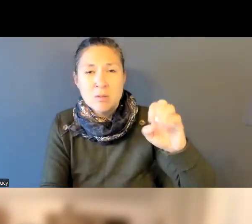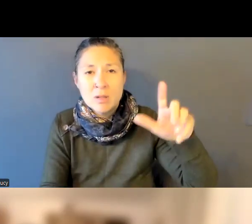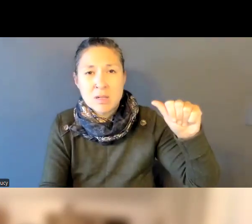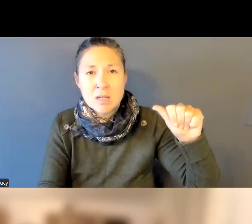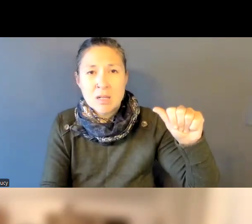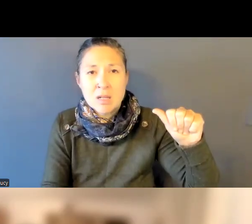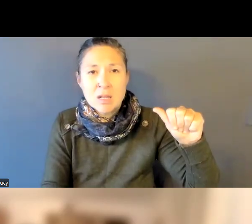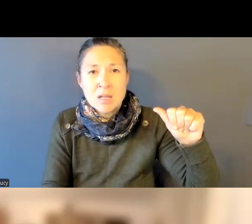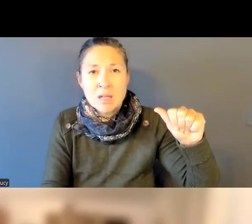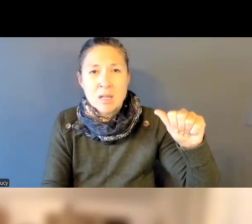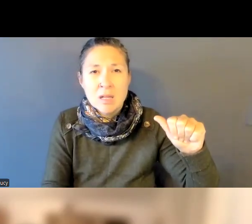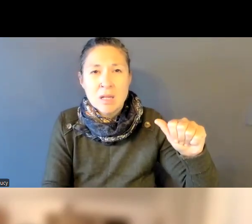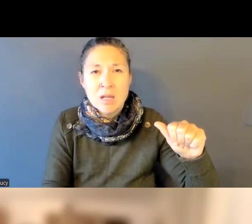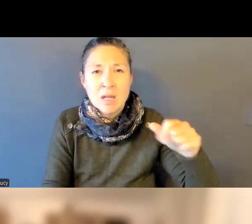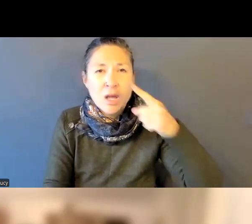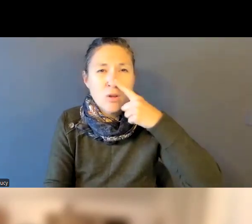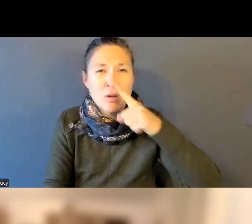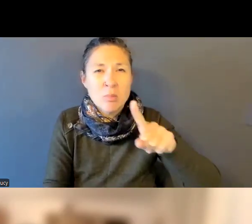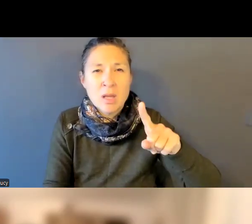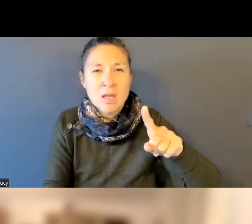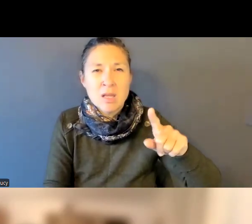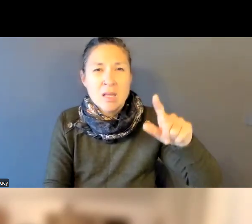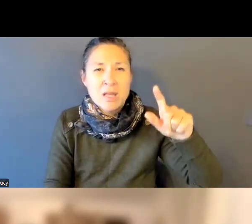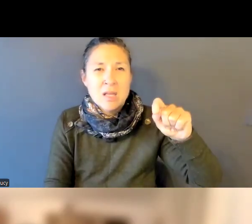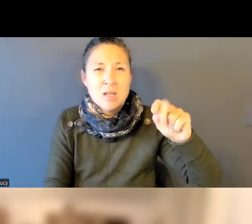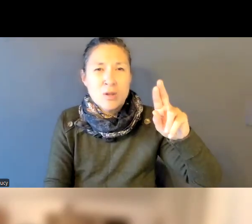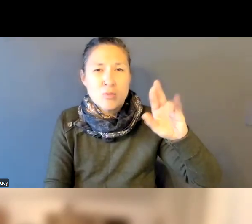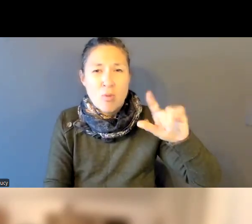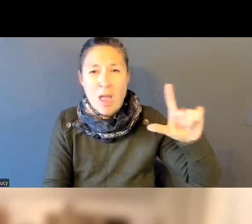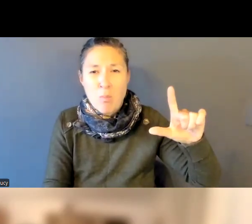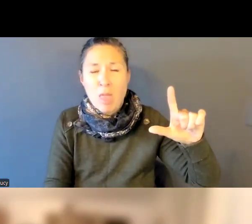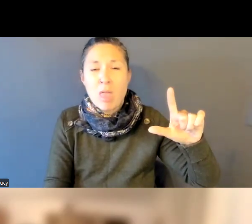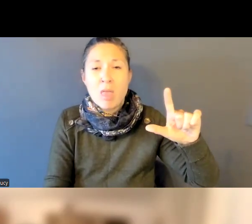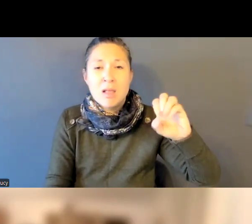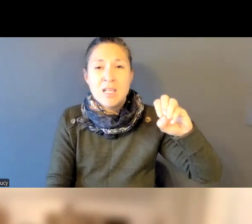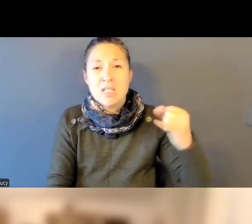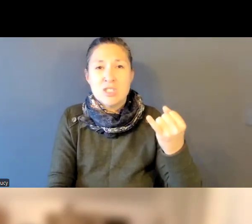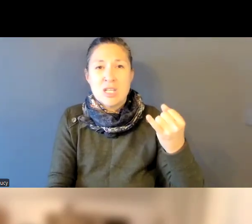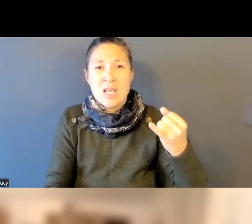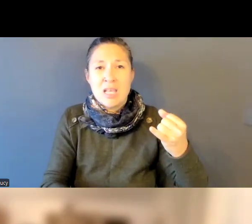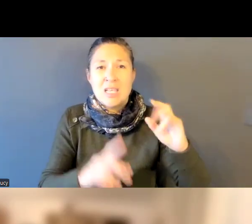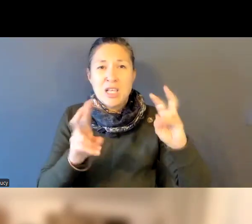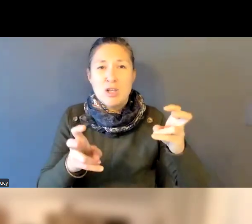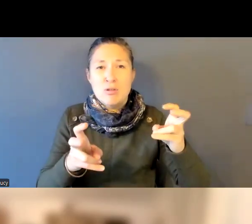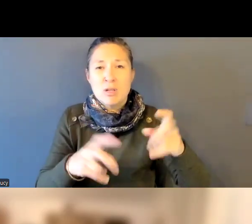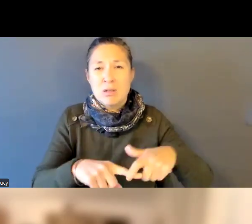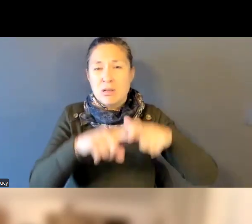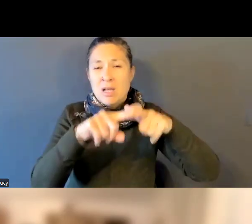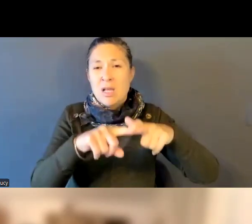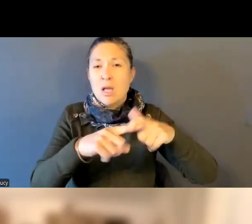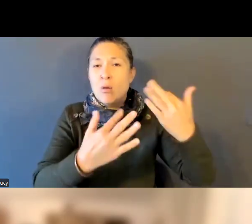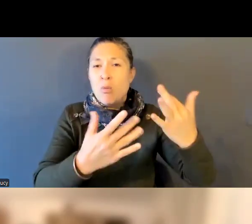we divert our tribal EJ conversation to the next meeting, because I feel like the clearinghouse is a really